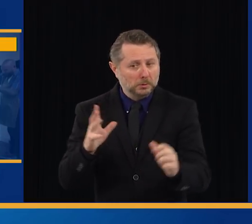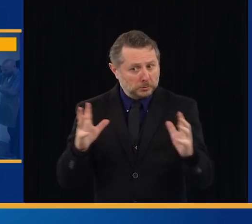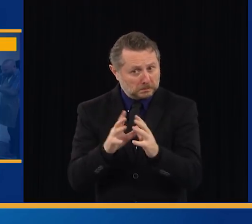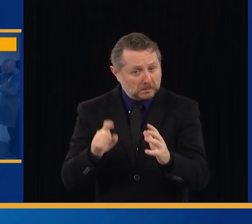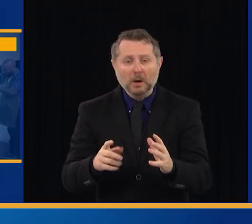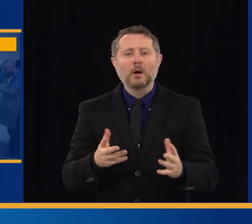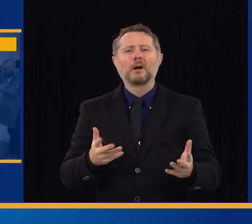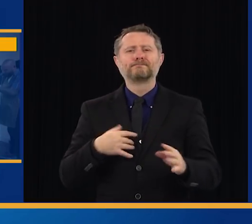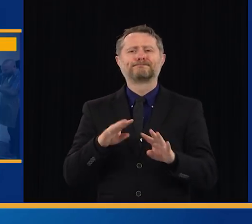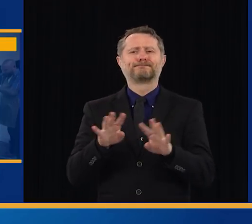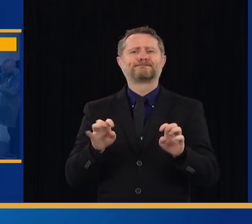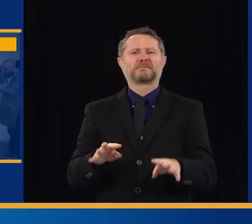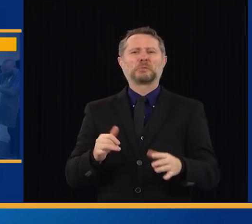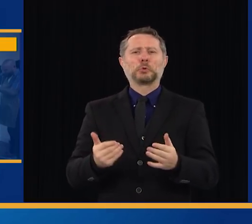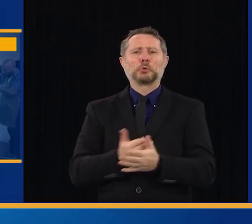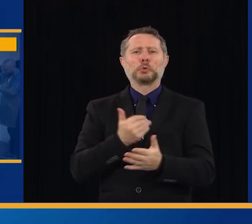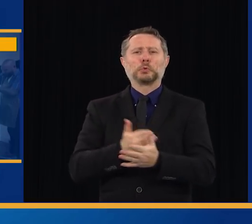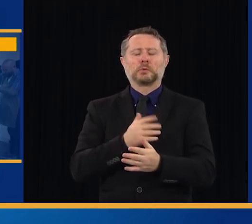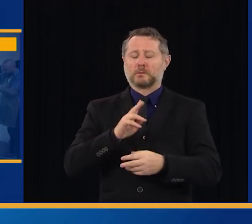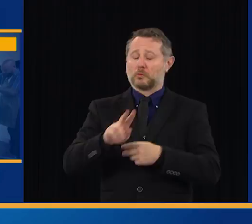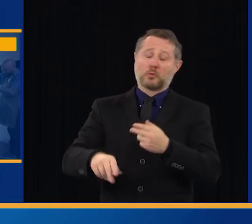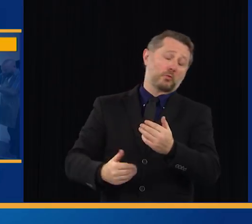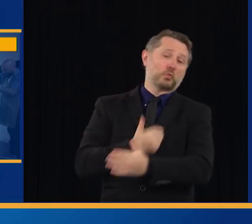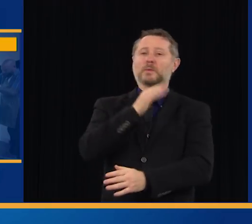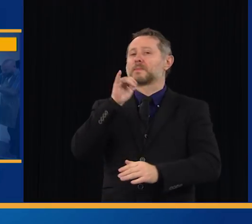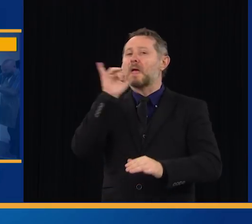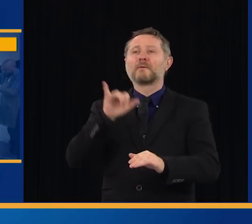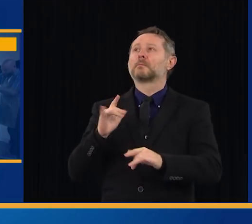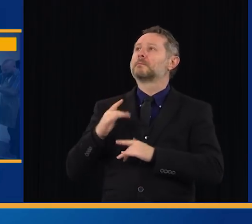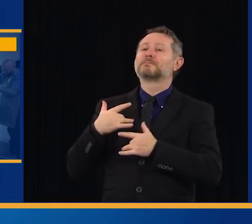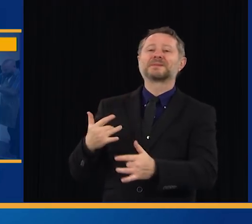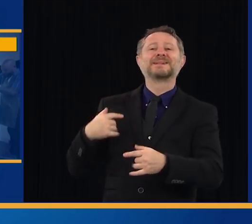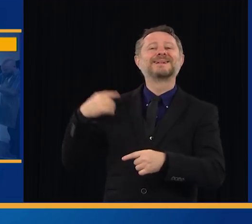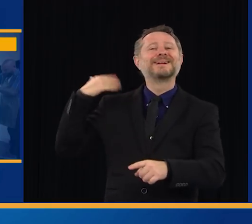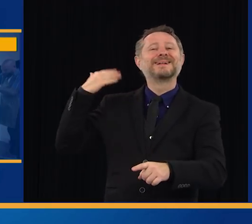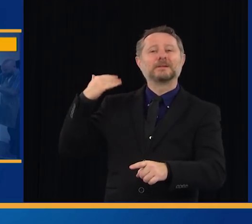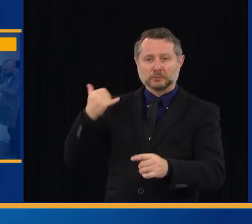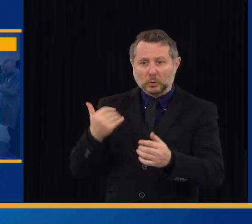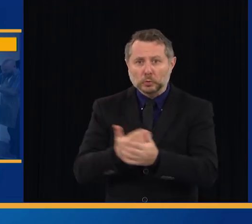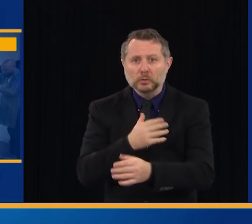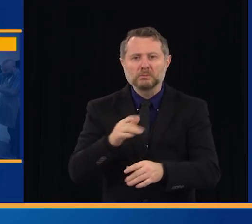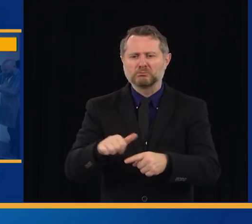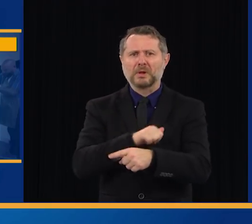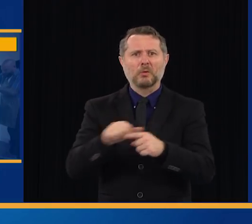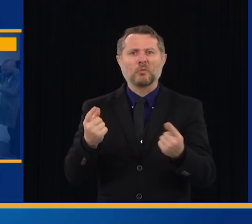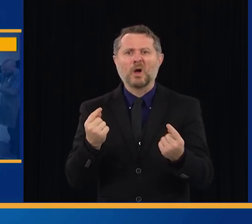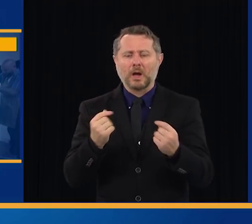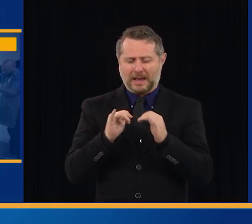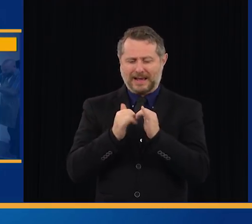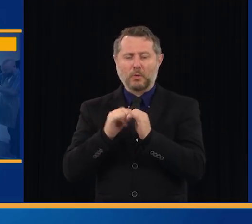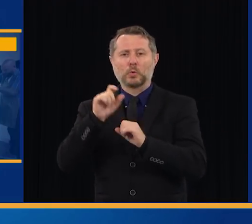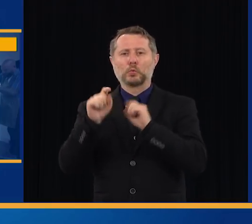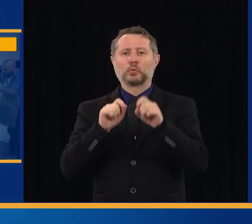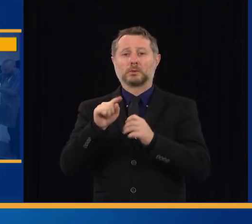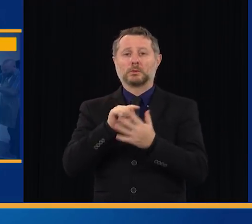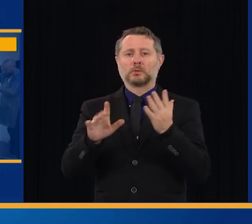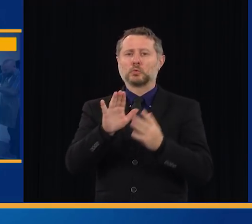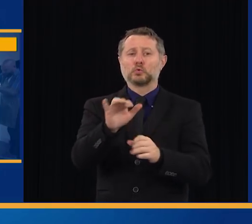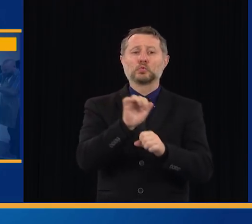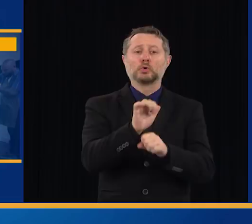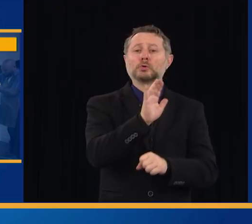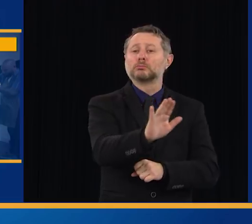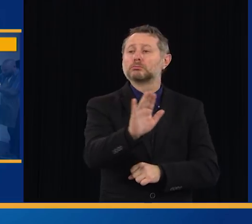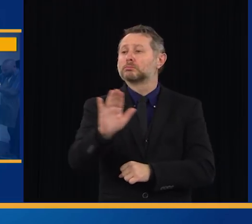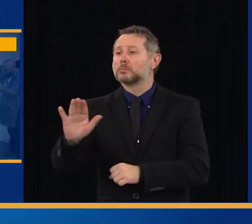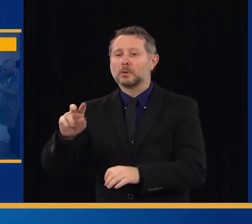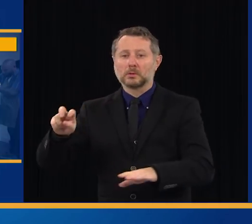new normal procedures and practices? How do you think you're going to get workers back and forth? And what precautions would you